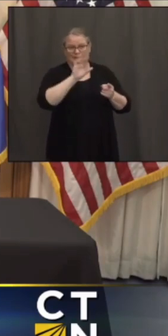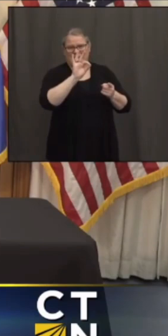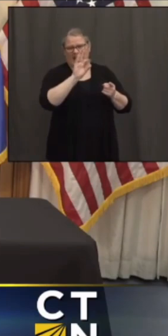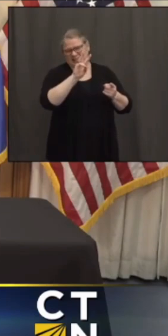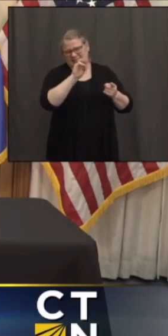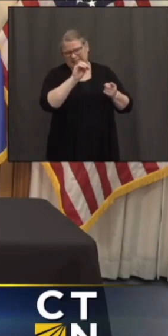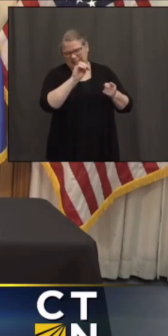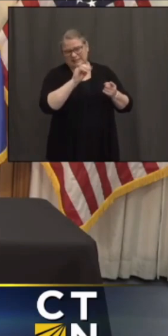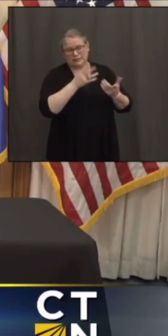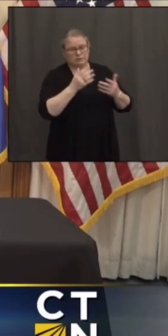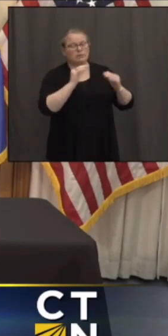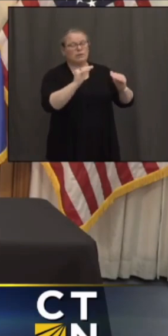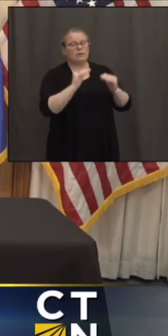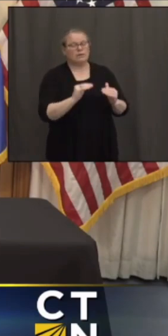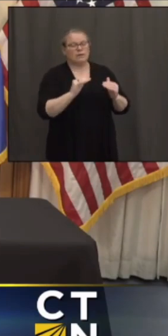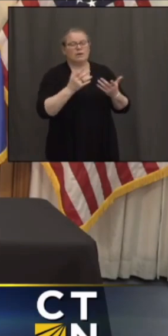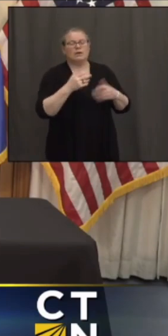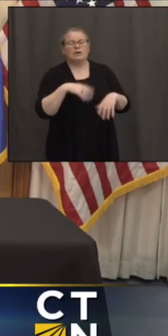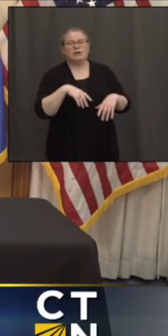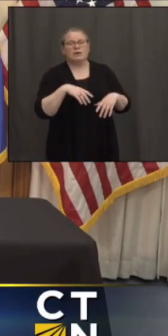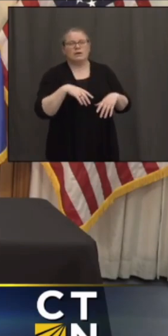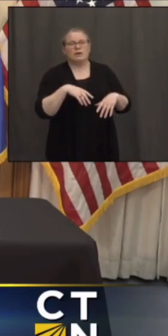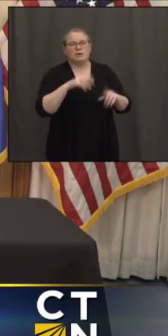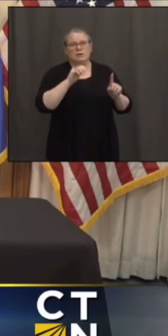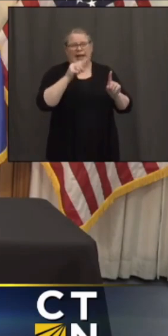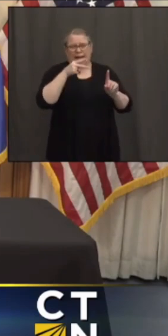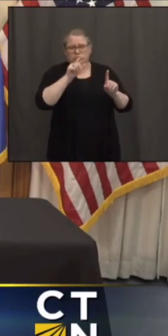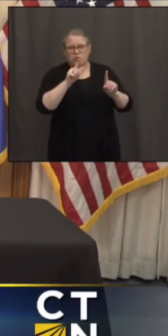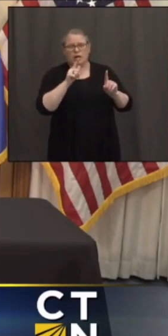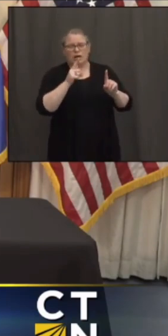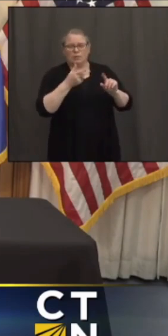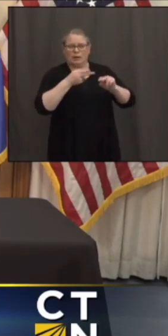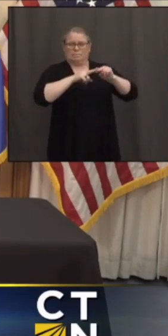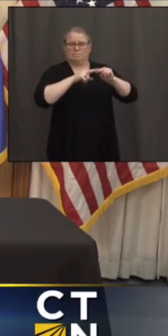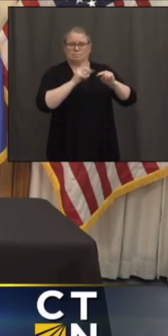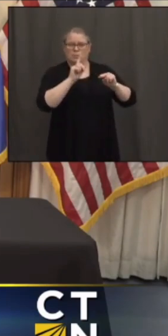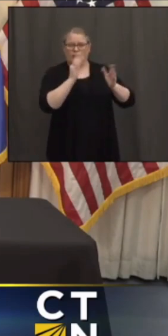for the first, so far through April.